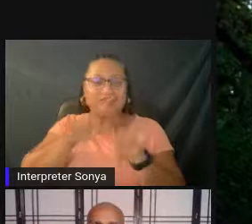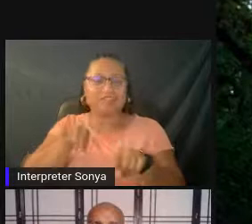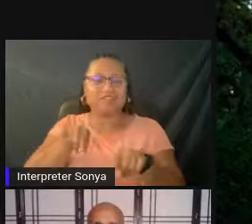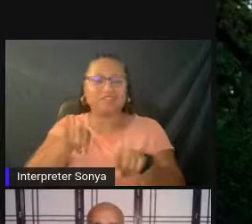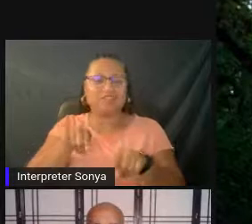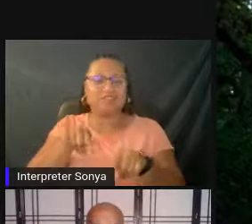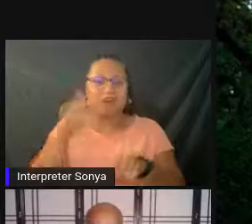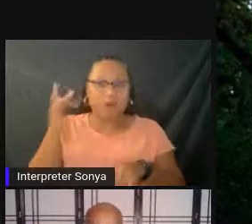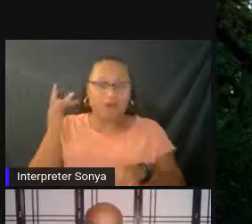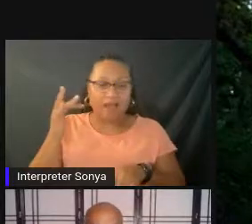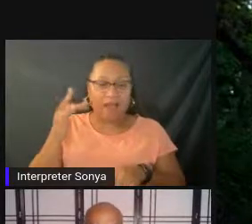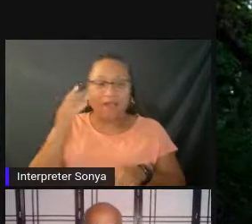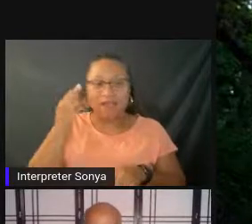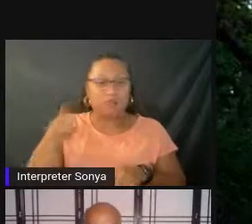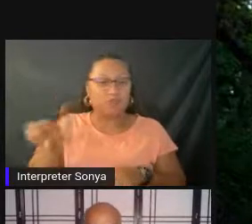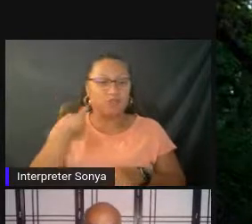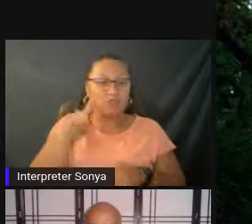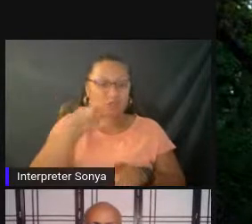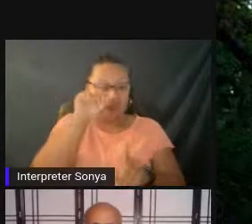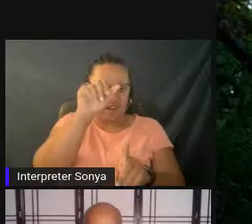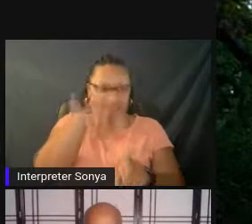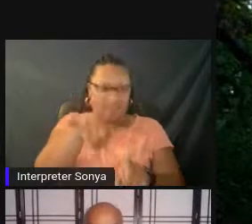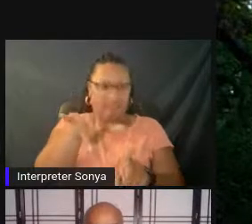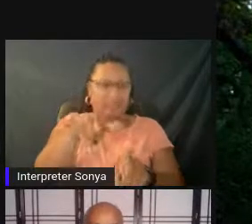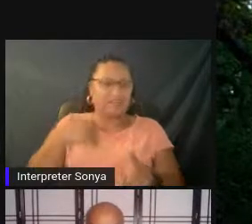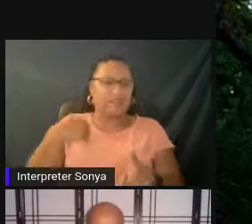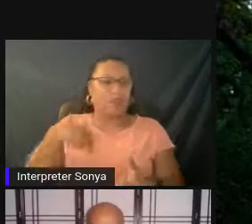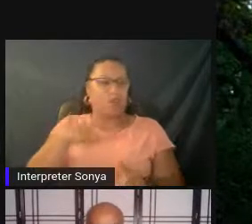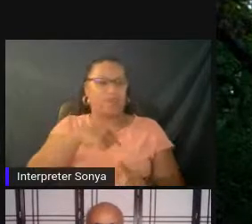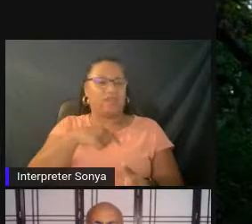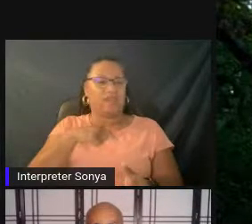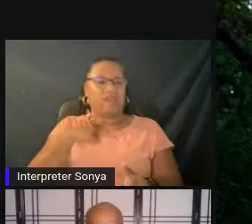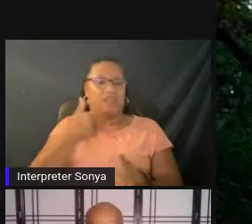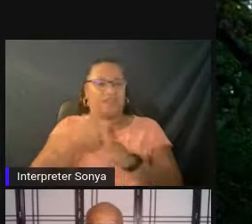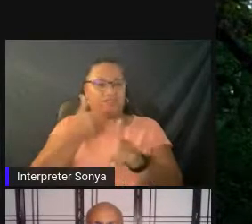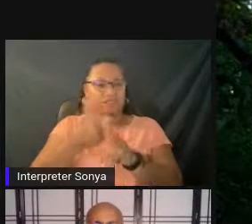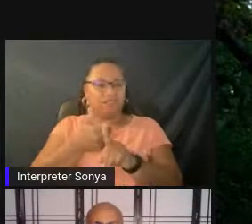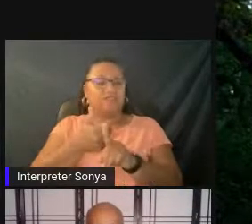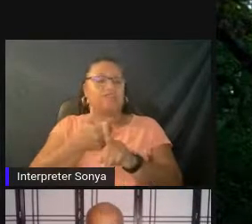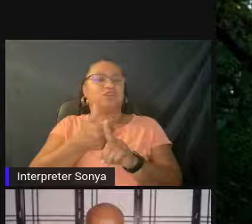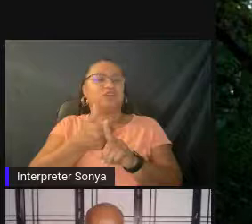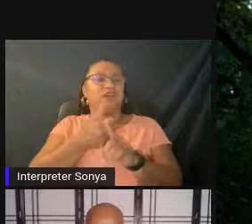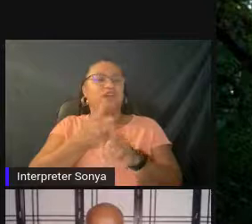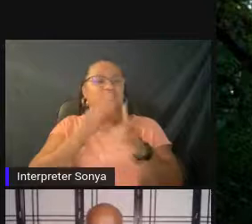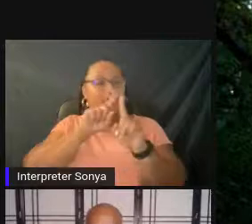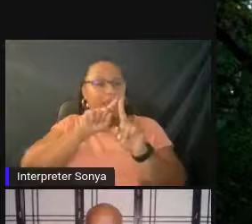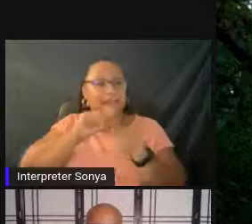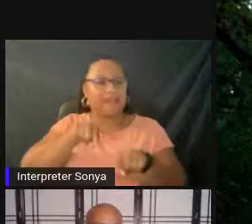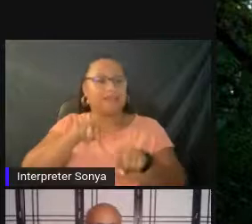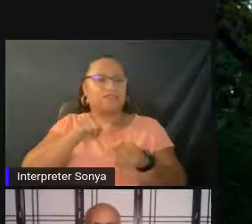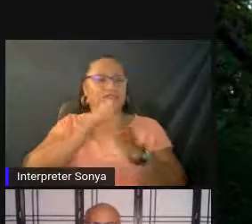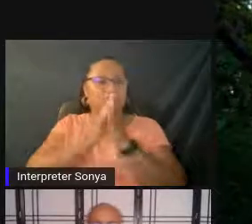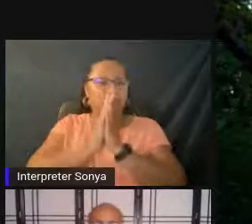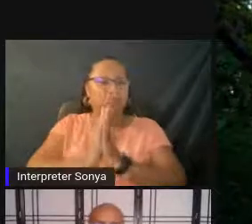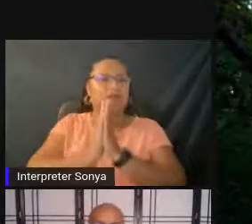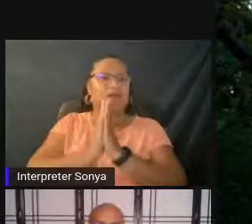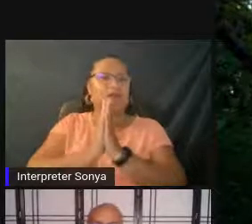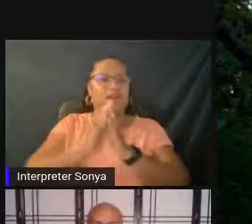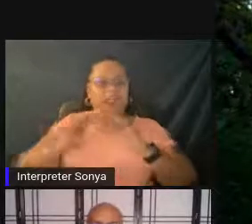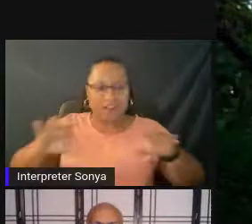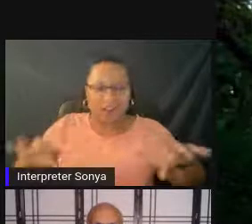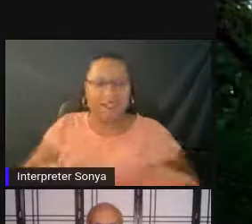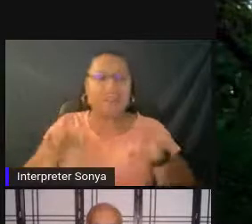Because you are that. We are that. We are answered prayer in action,